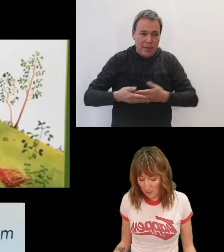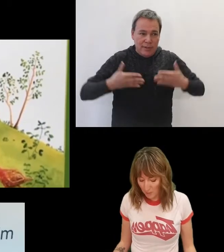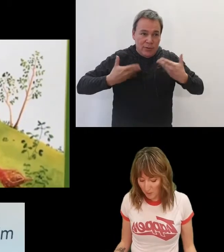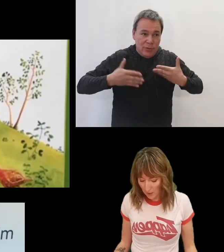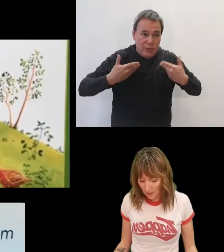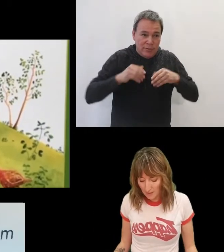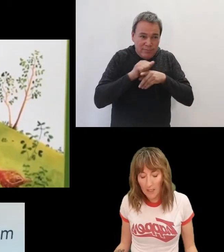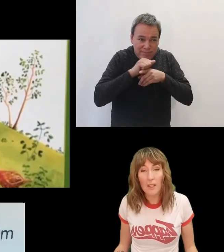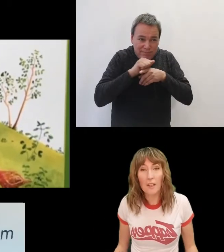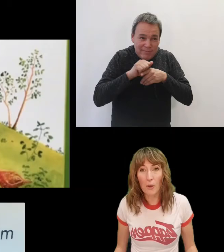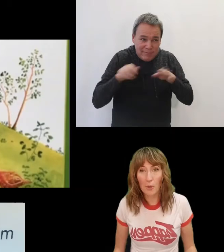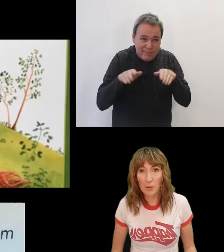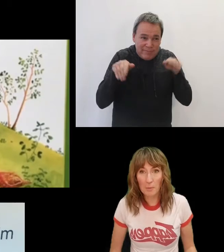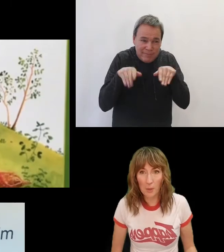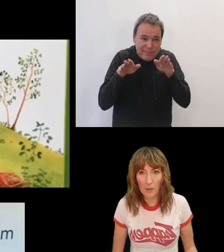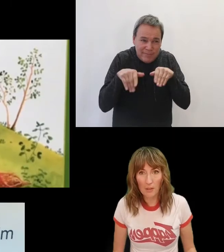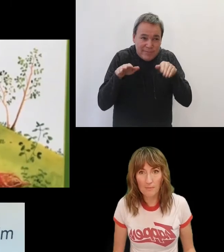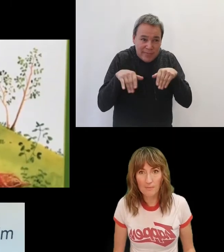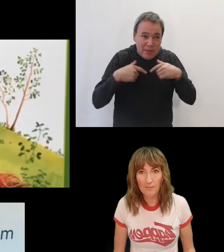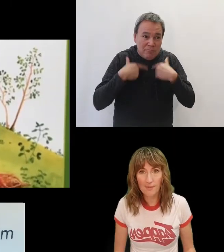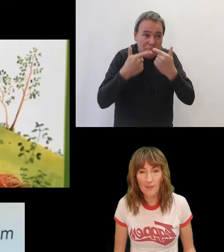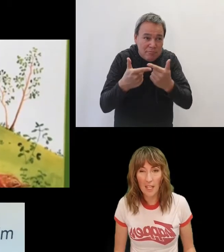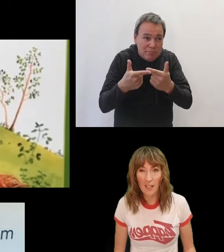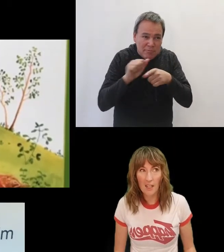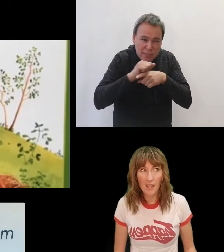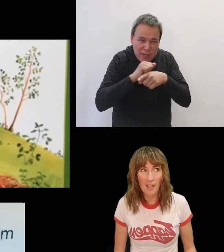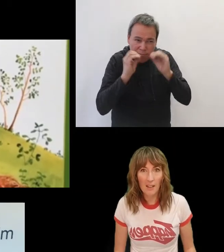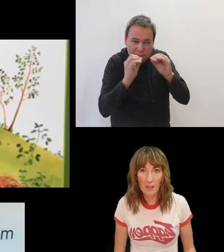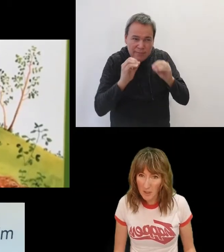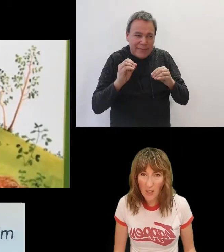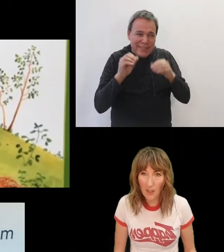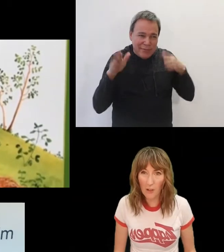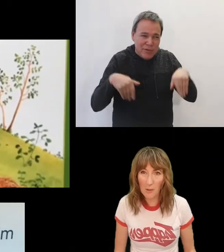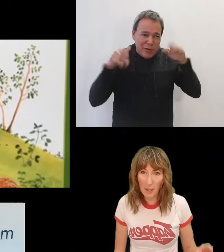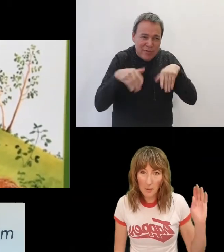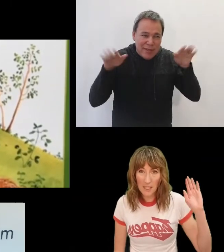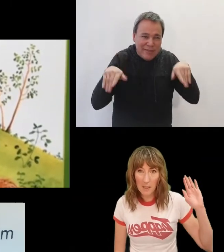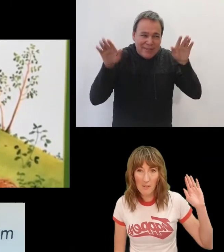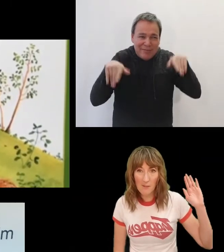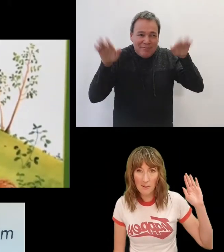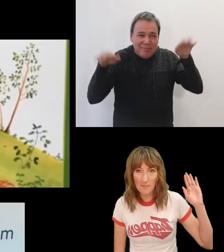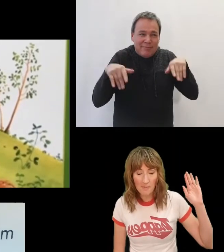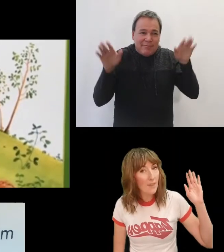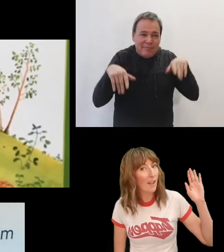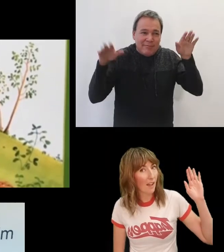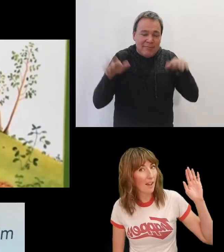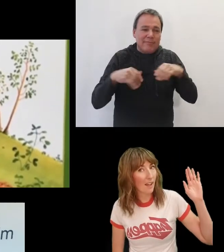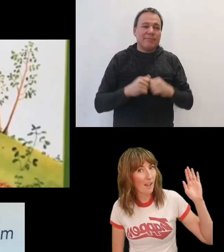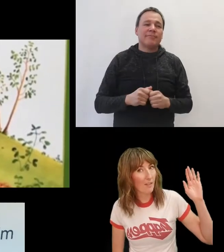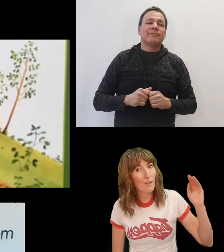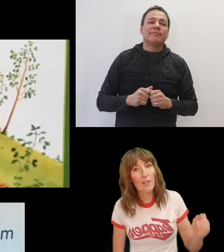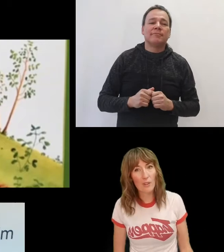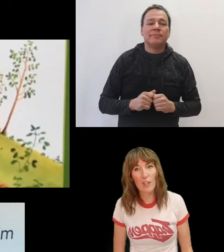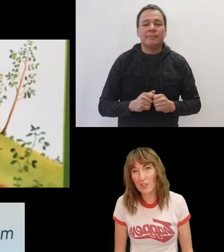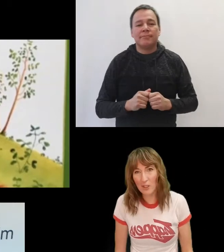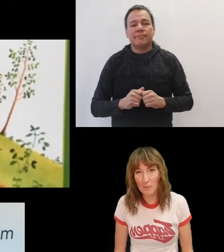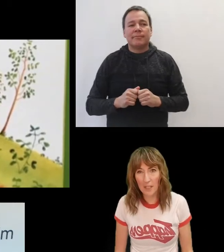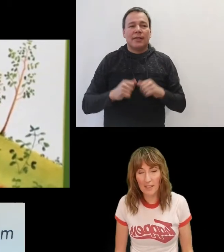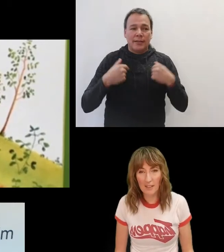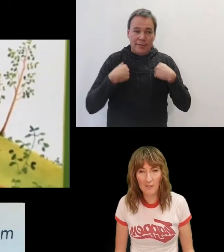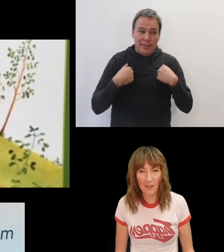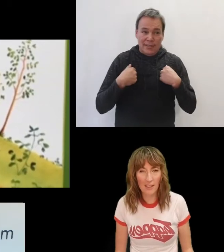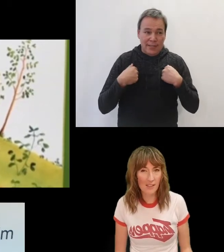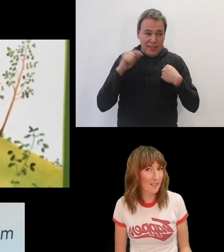We pick blueberries in the old burn. Has anyone out there gone berry picking before? I have. There's lots of